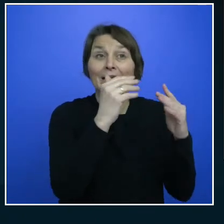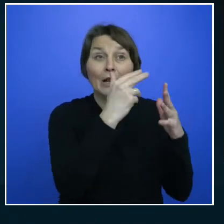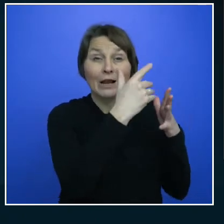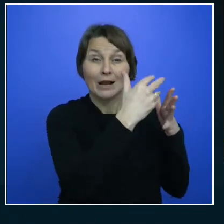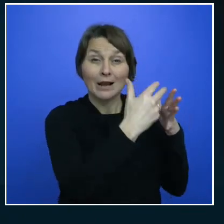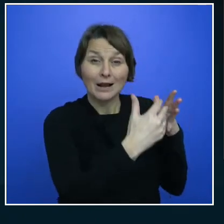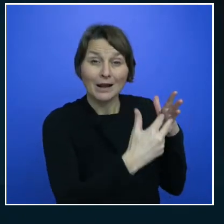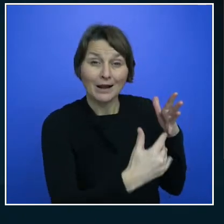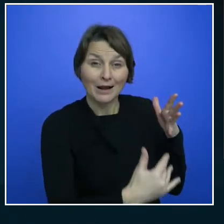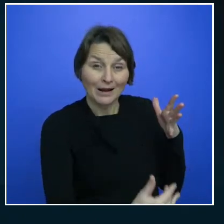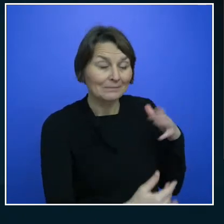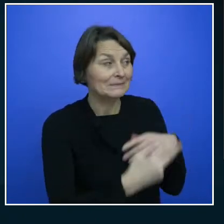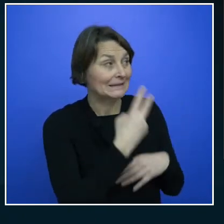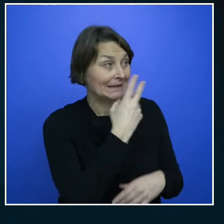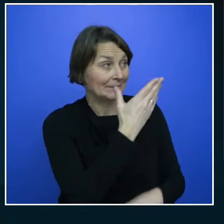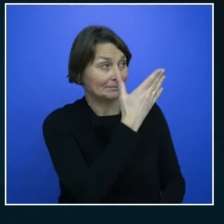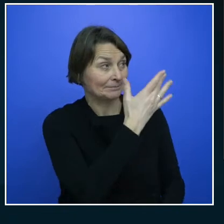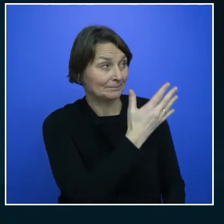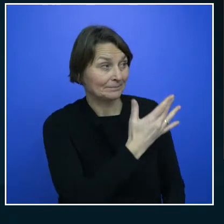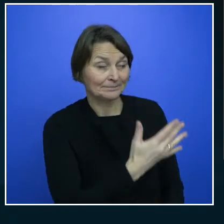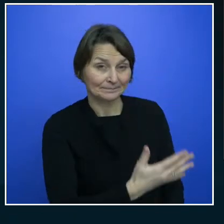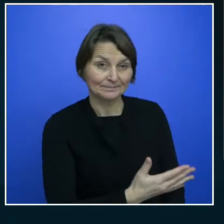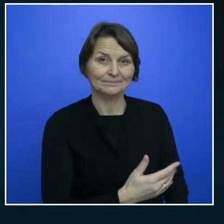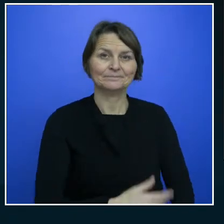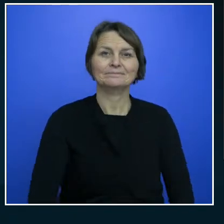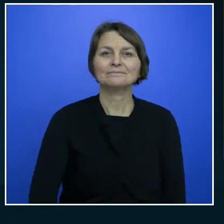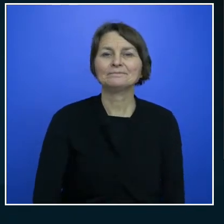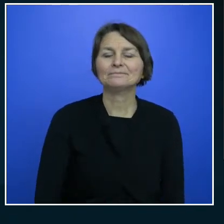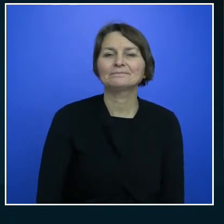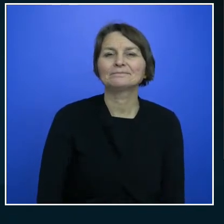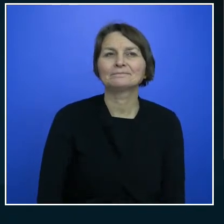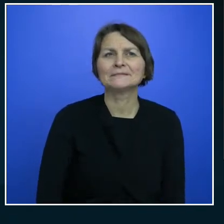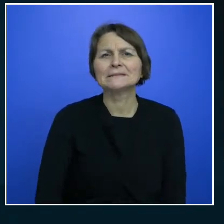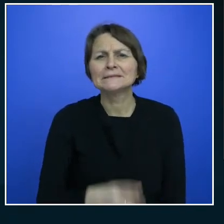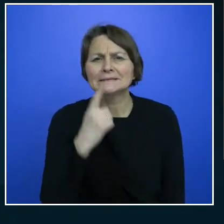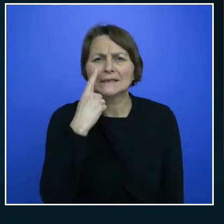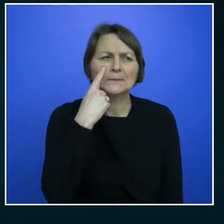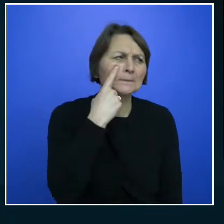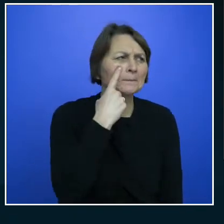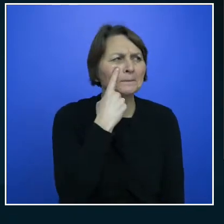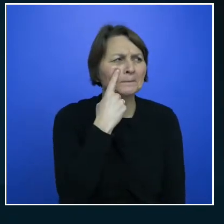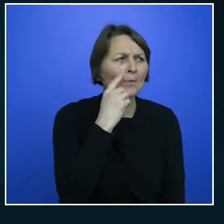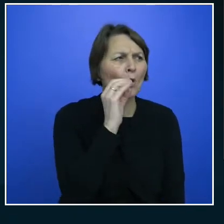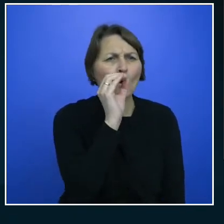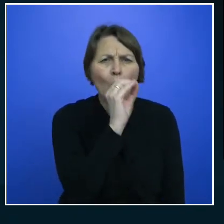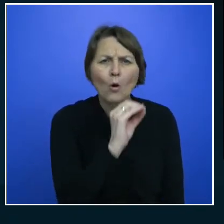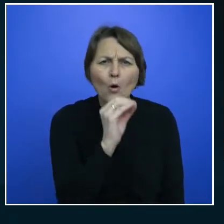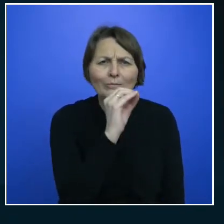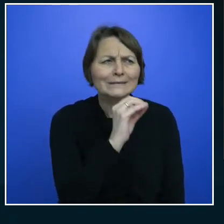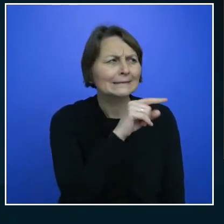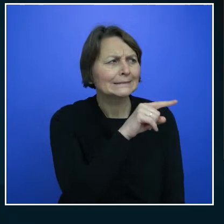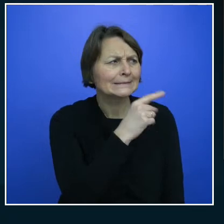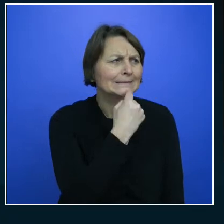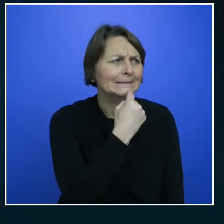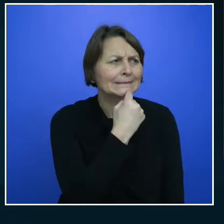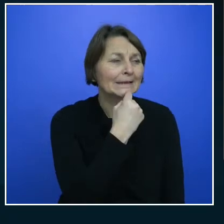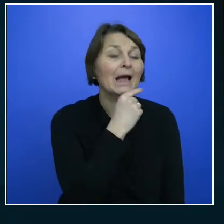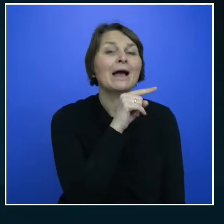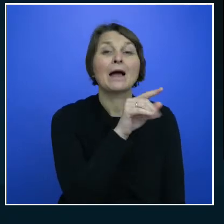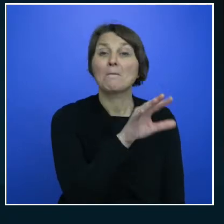that IntelliSense going on here. So I can take a look at the objects types that I have available. So let's select